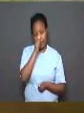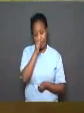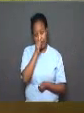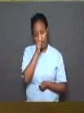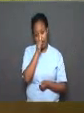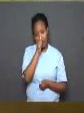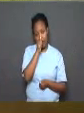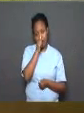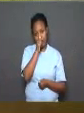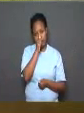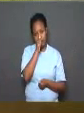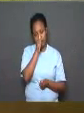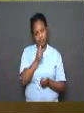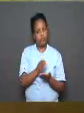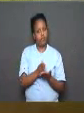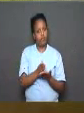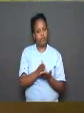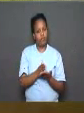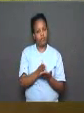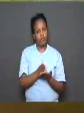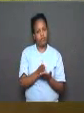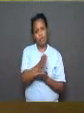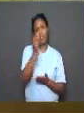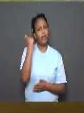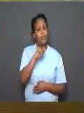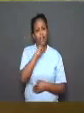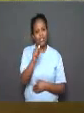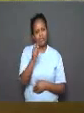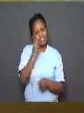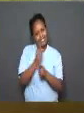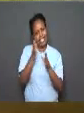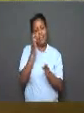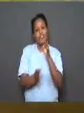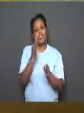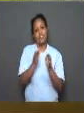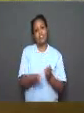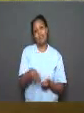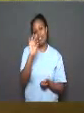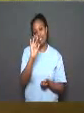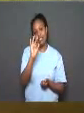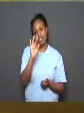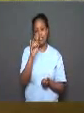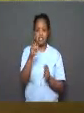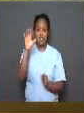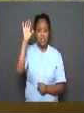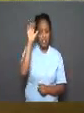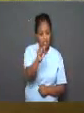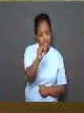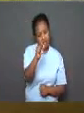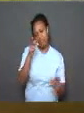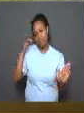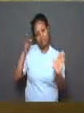Ethiopians did not have the right to a fair trial, as they were often seized